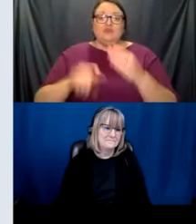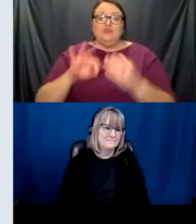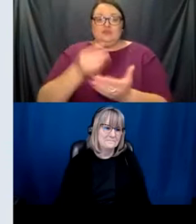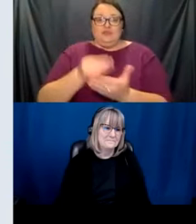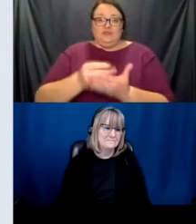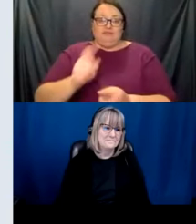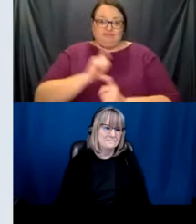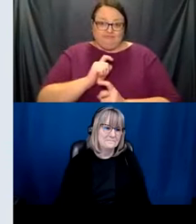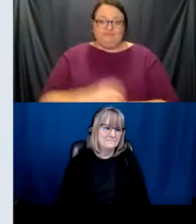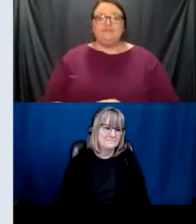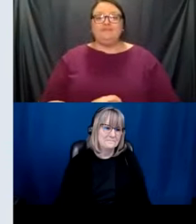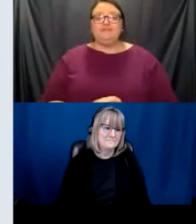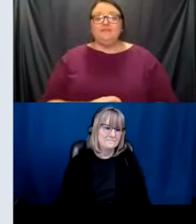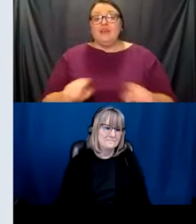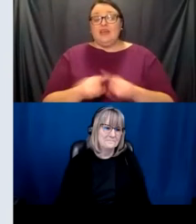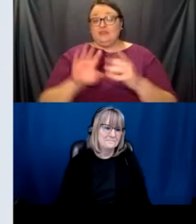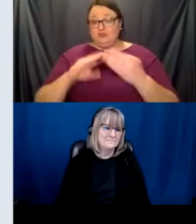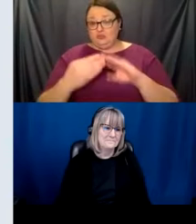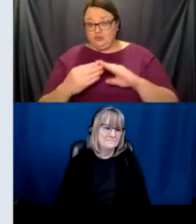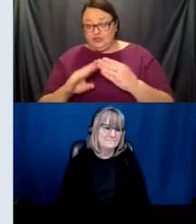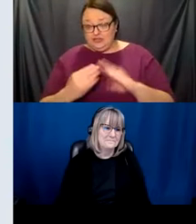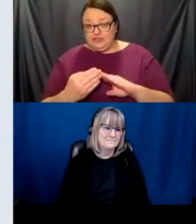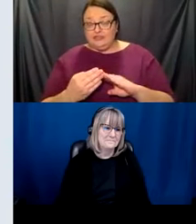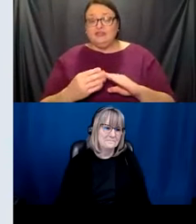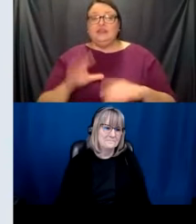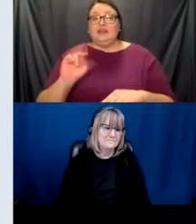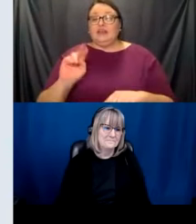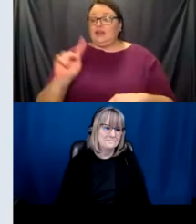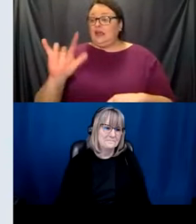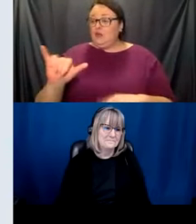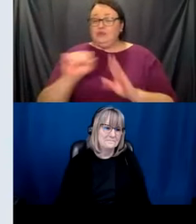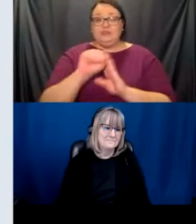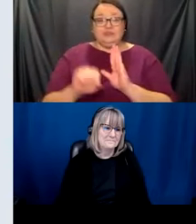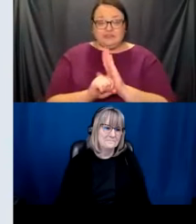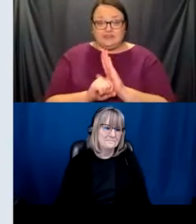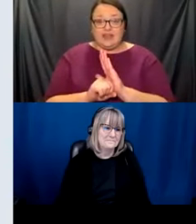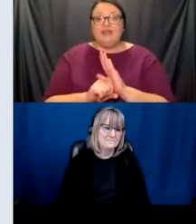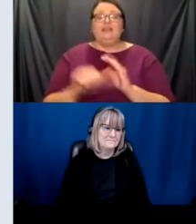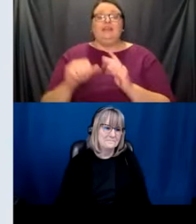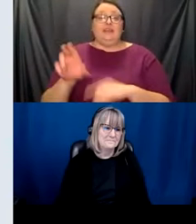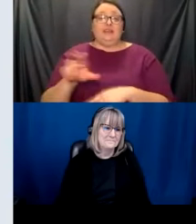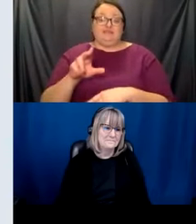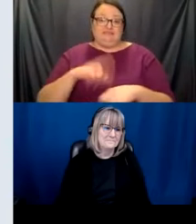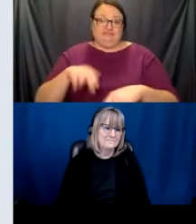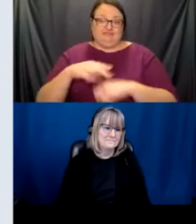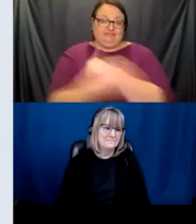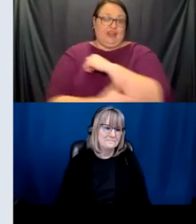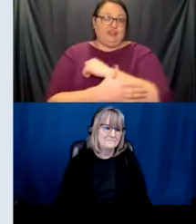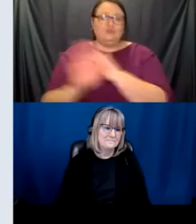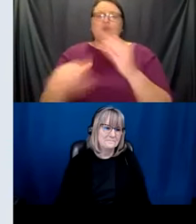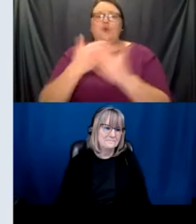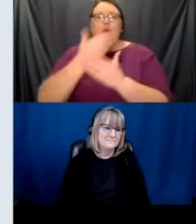funds. As a community, county, state, and nation, we are all better